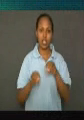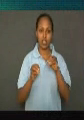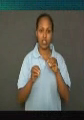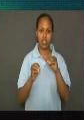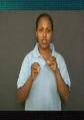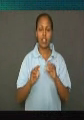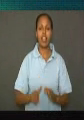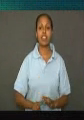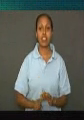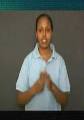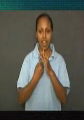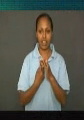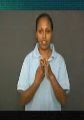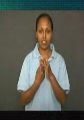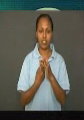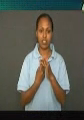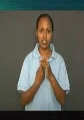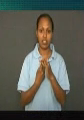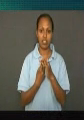Students, let's get ready.